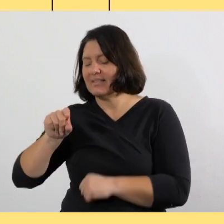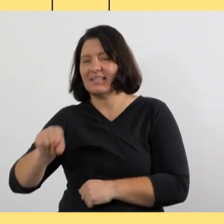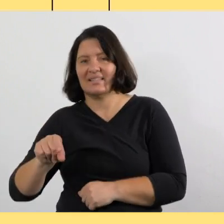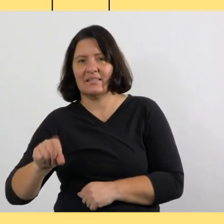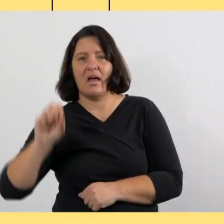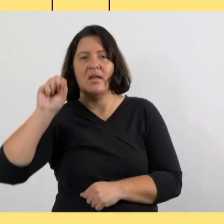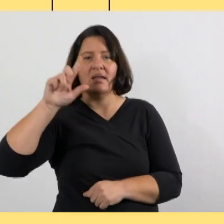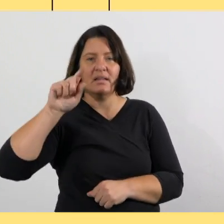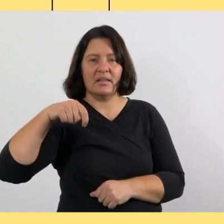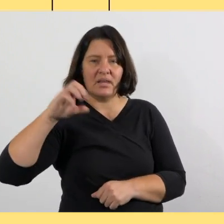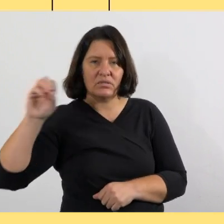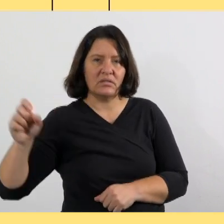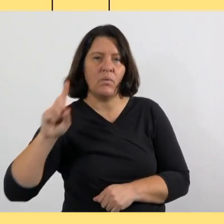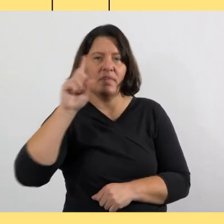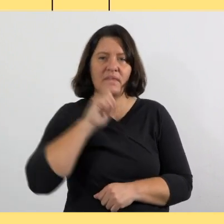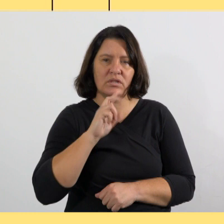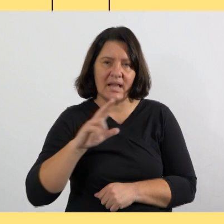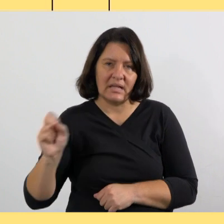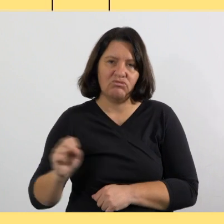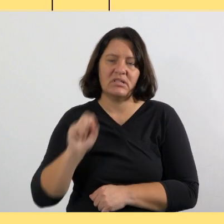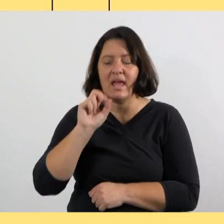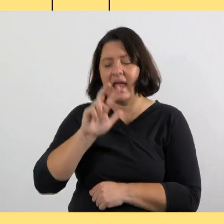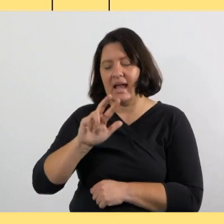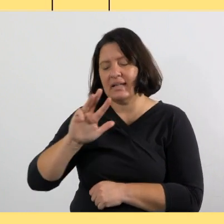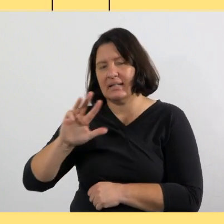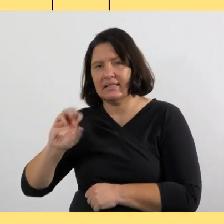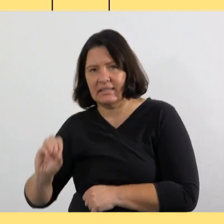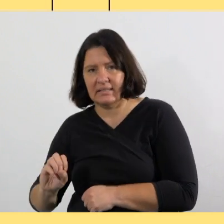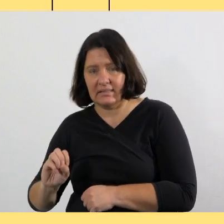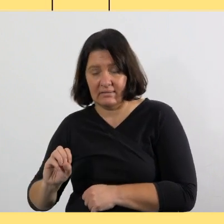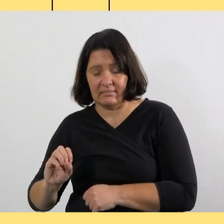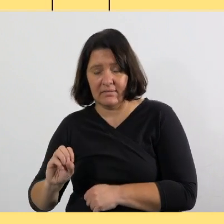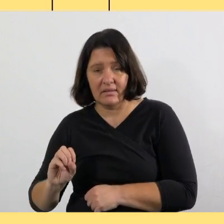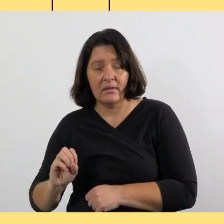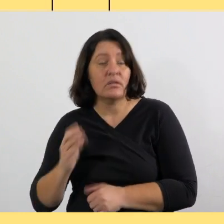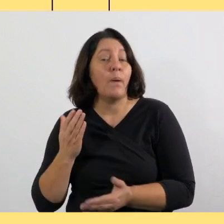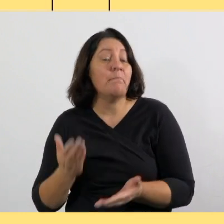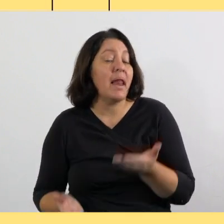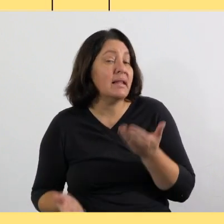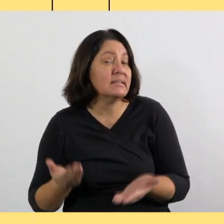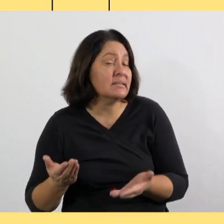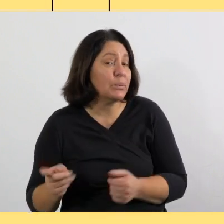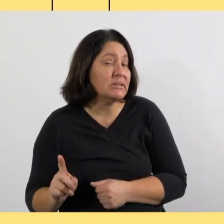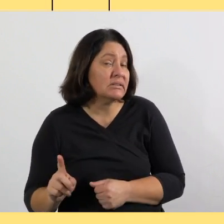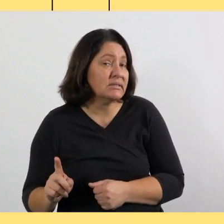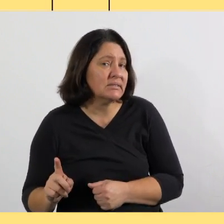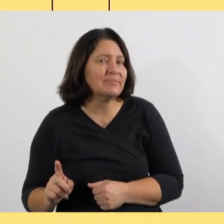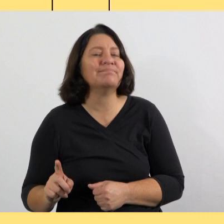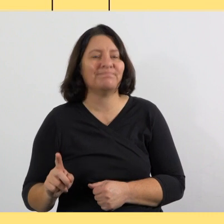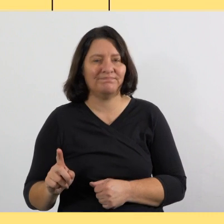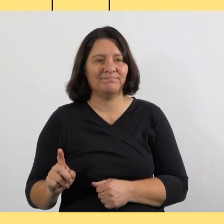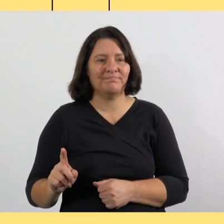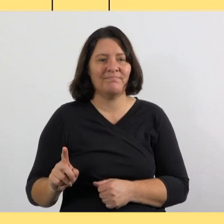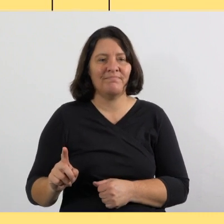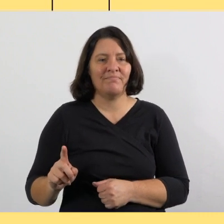credit side, which is 19,000, 1,800, as well as 890. We subtract them from